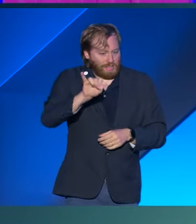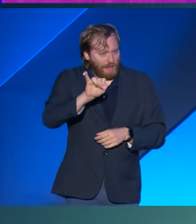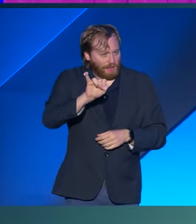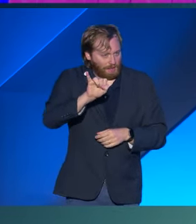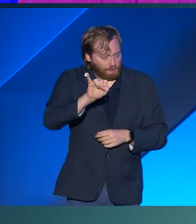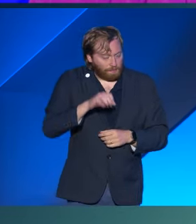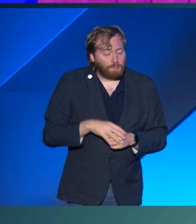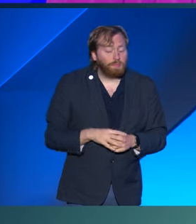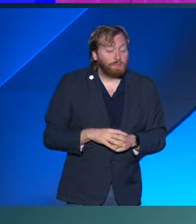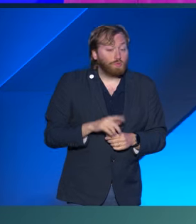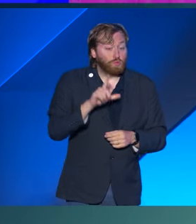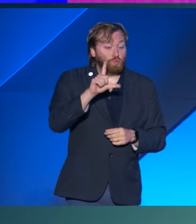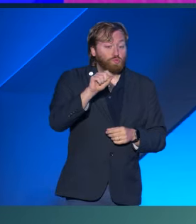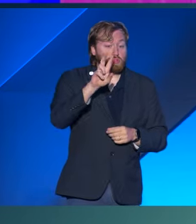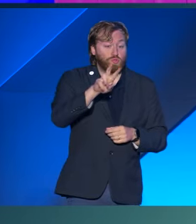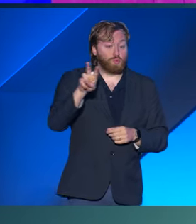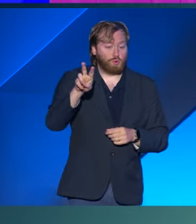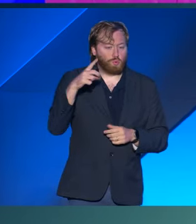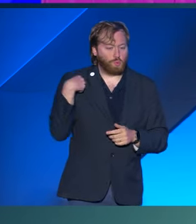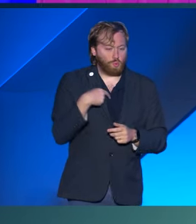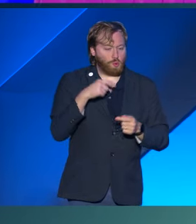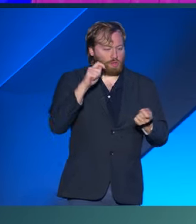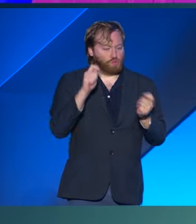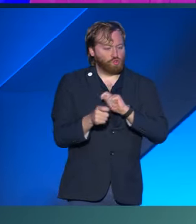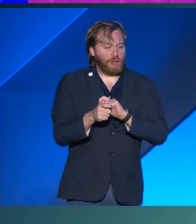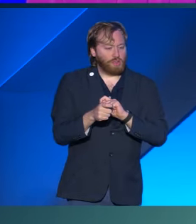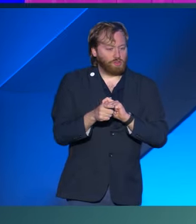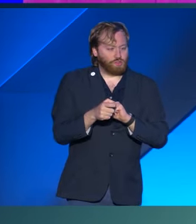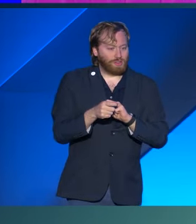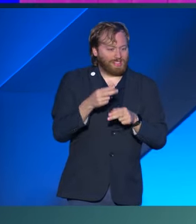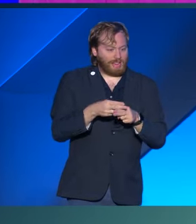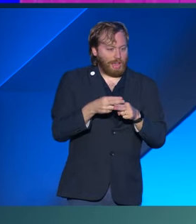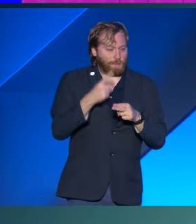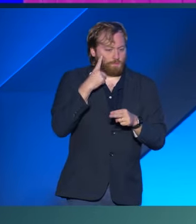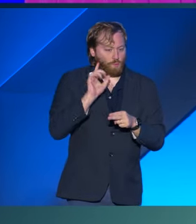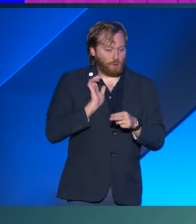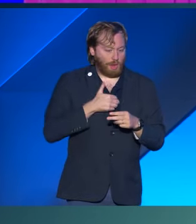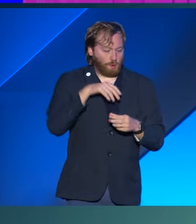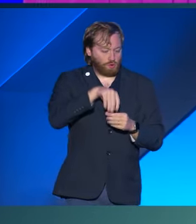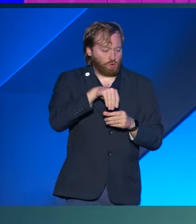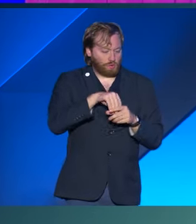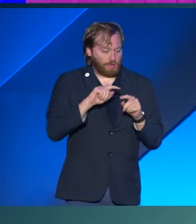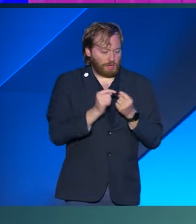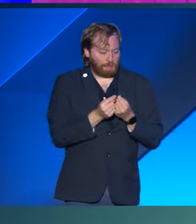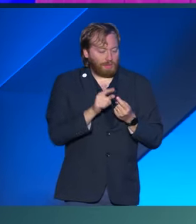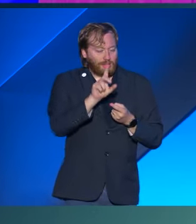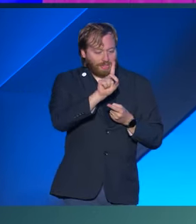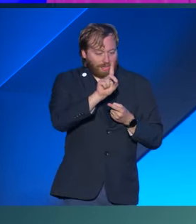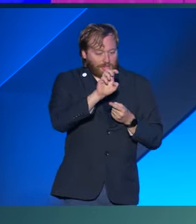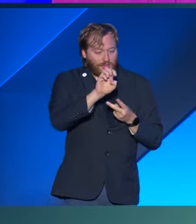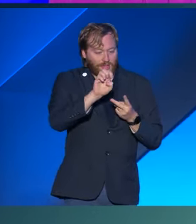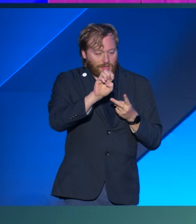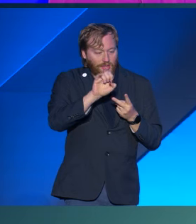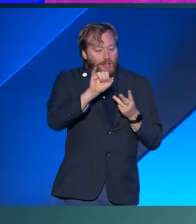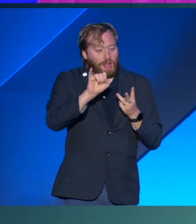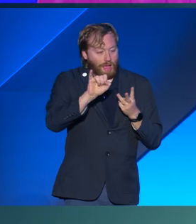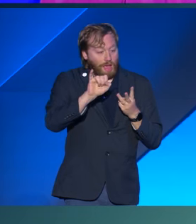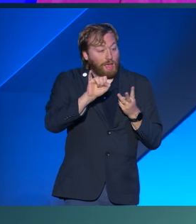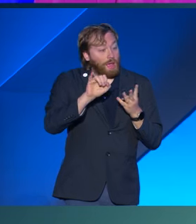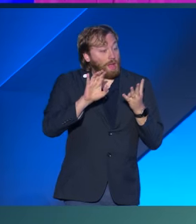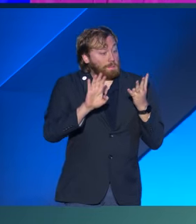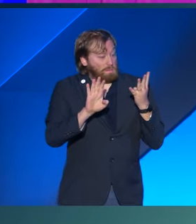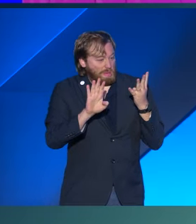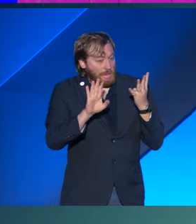In 2022, we renamed our internal team to include diversity, equity, inclusion, and